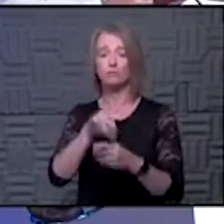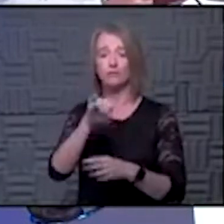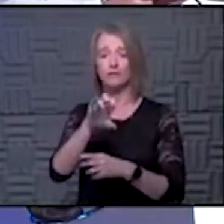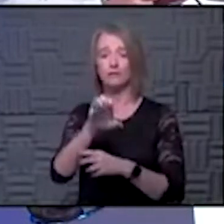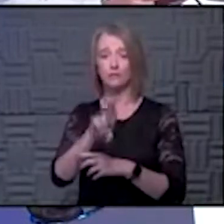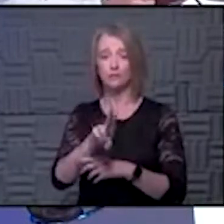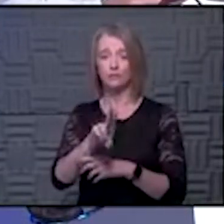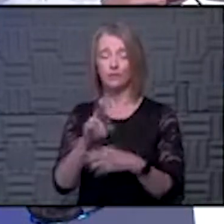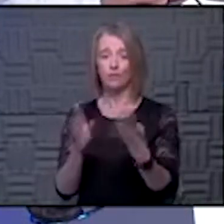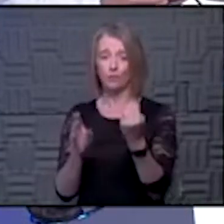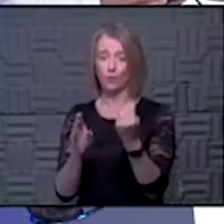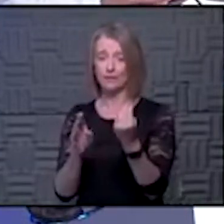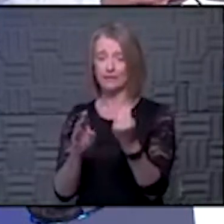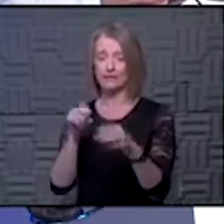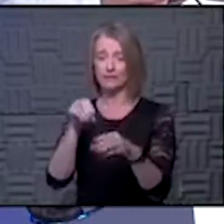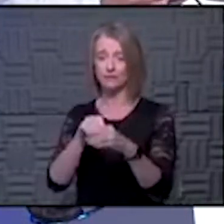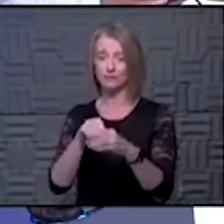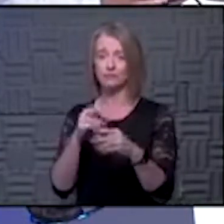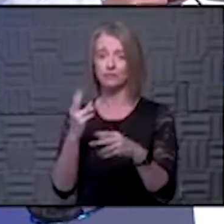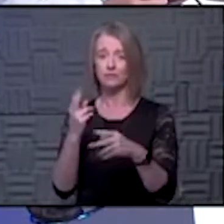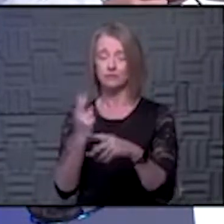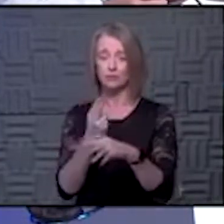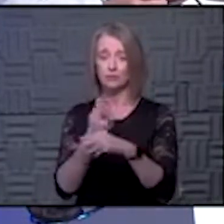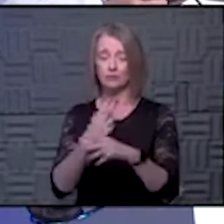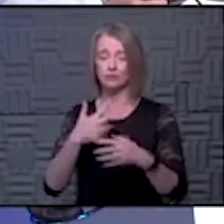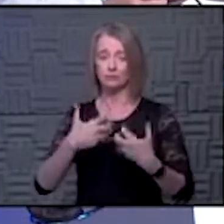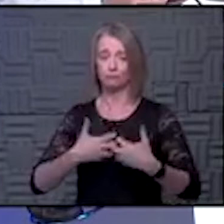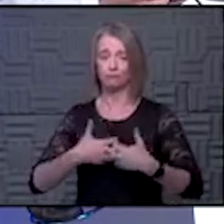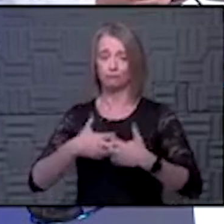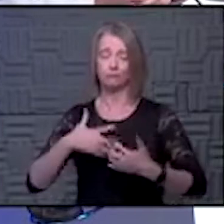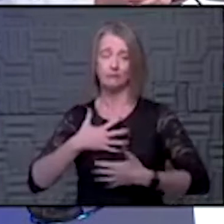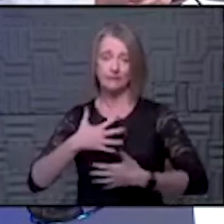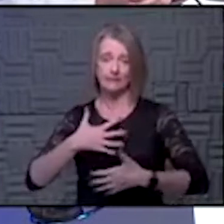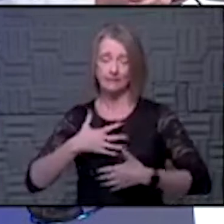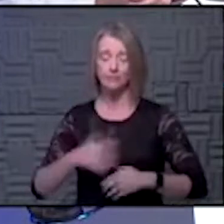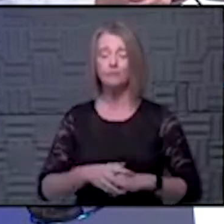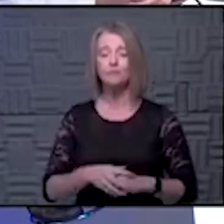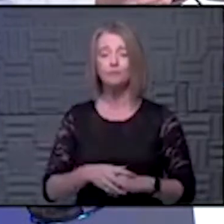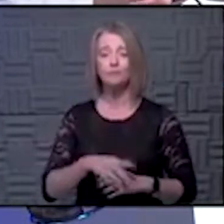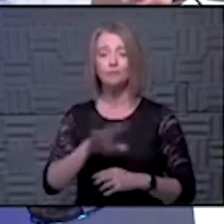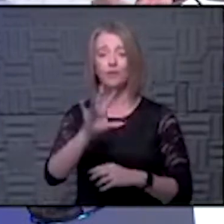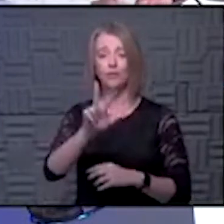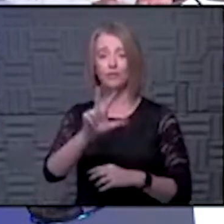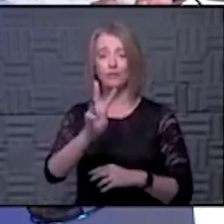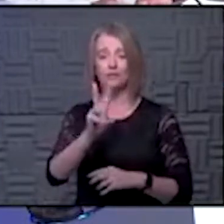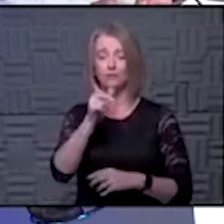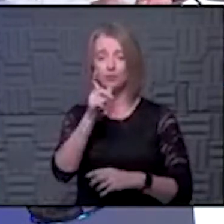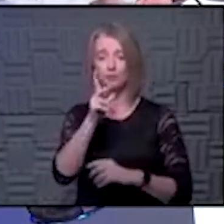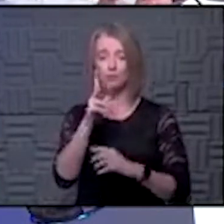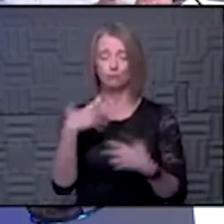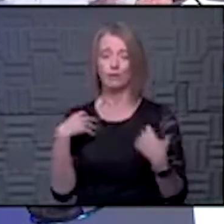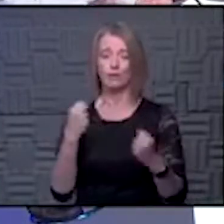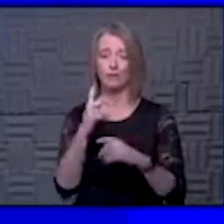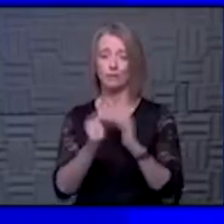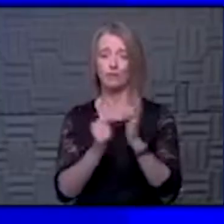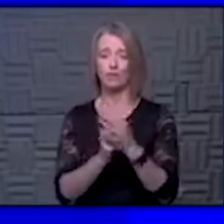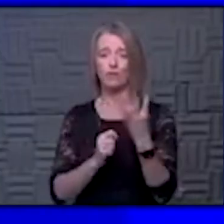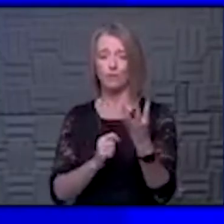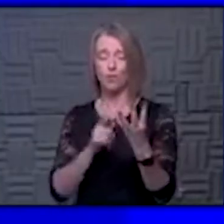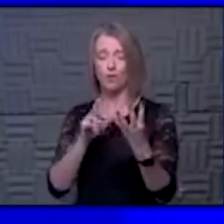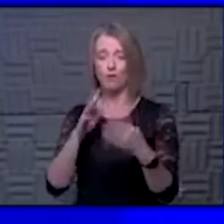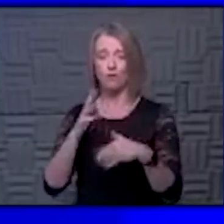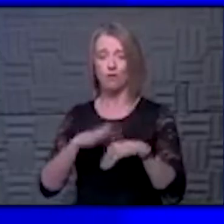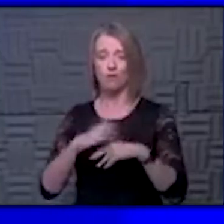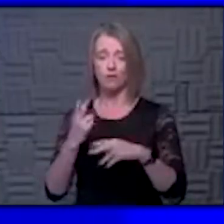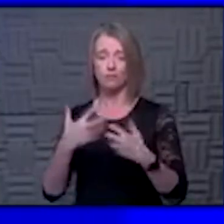14 of those on the vent, so a very high percentage on the ventilator. We still have 36 in that recovery period, but only 4 of those on the ventilator,